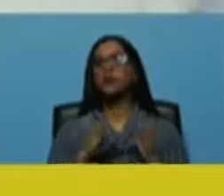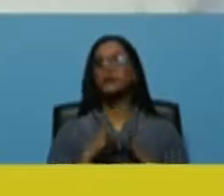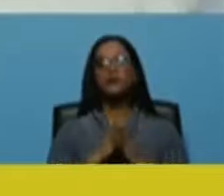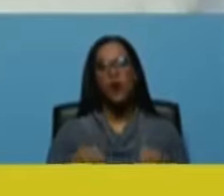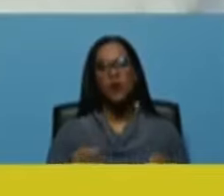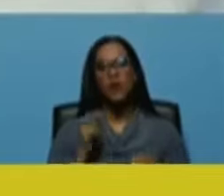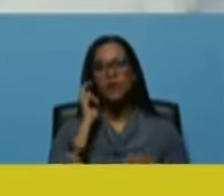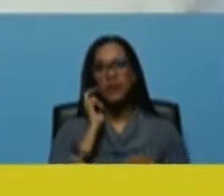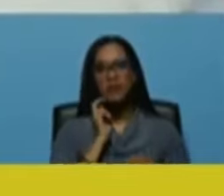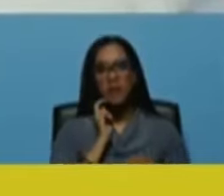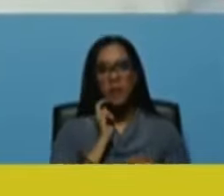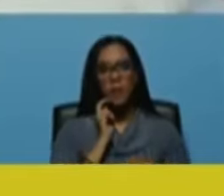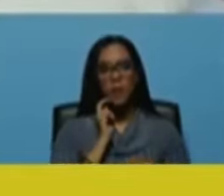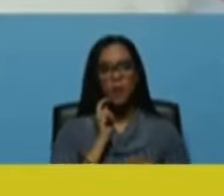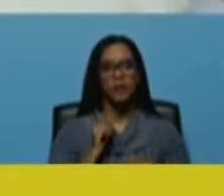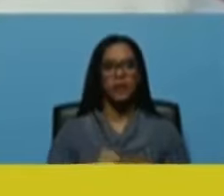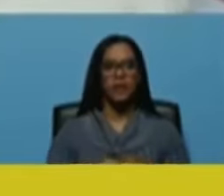all.